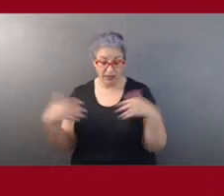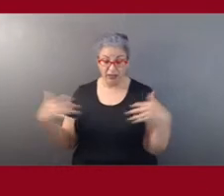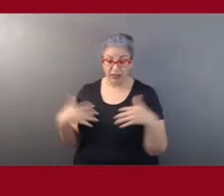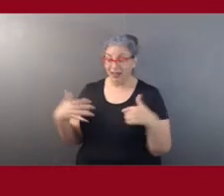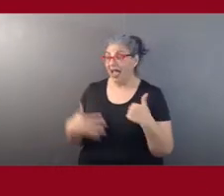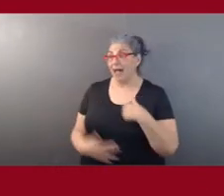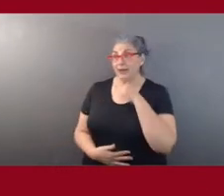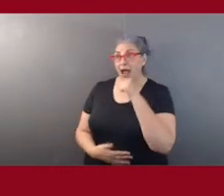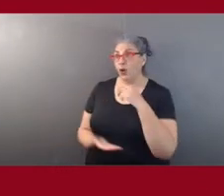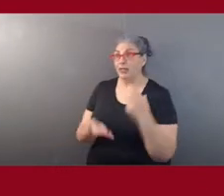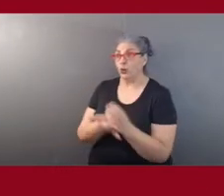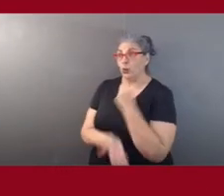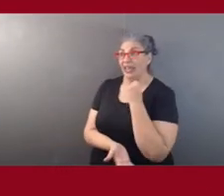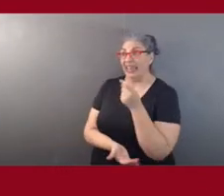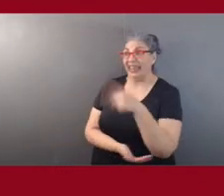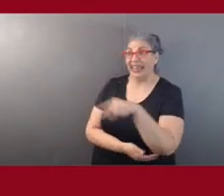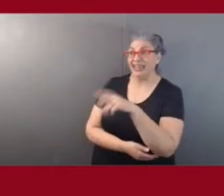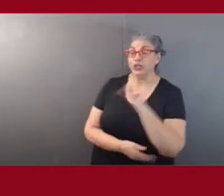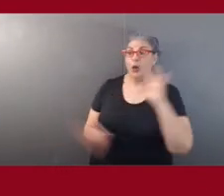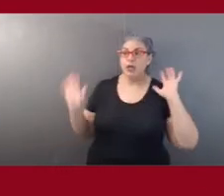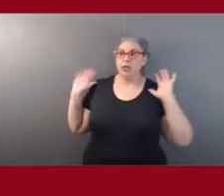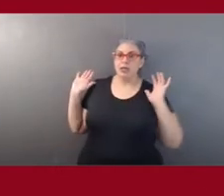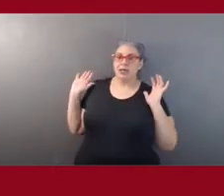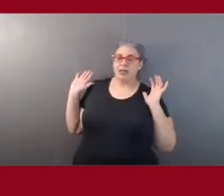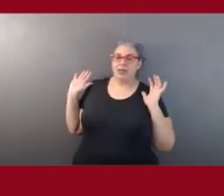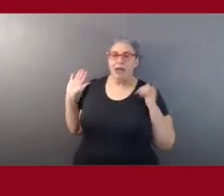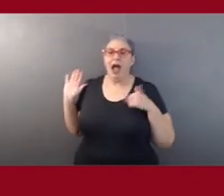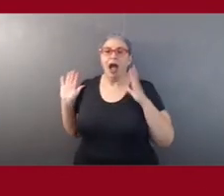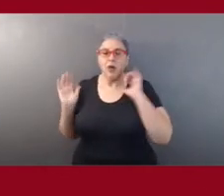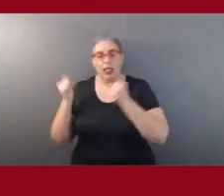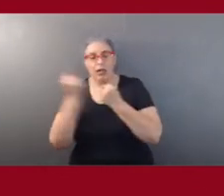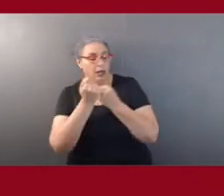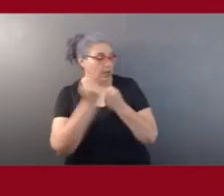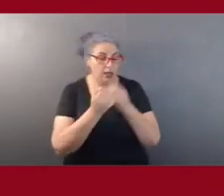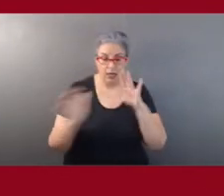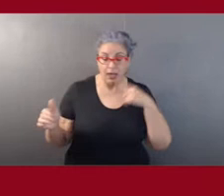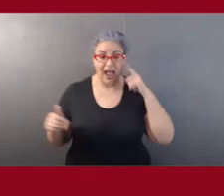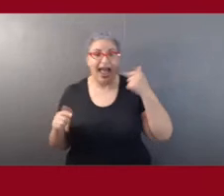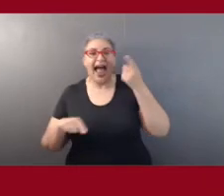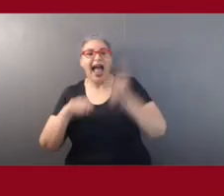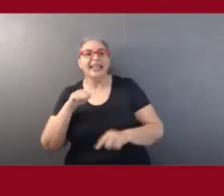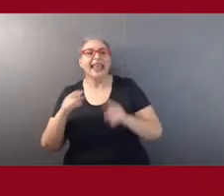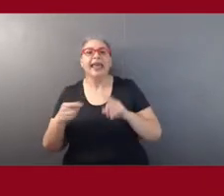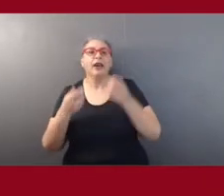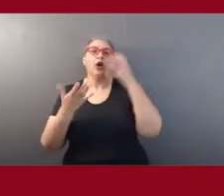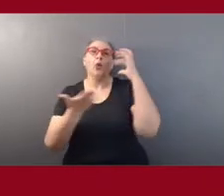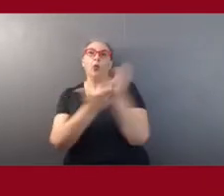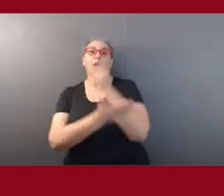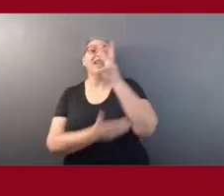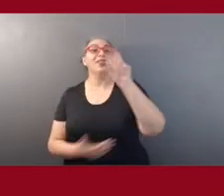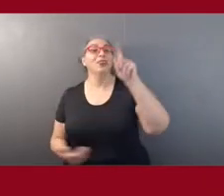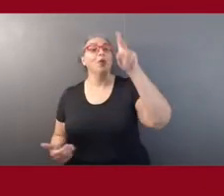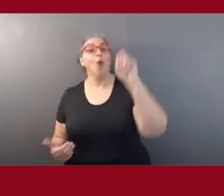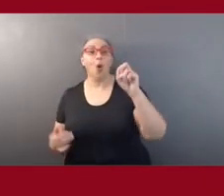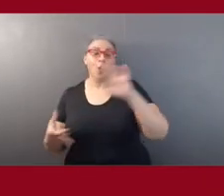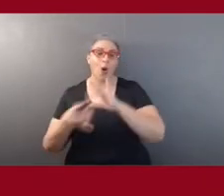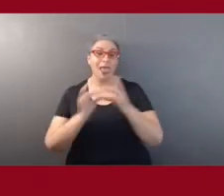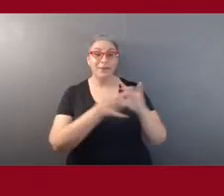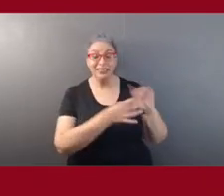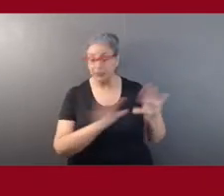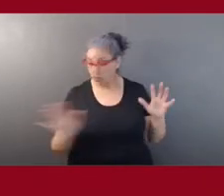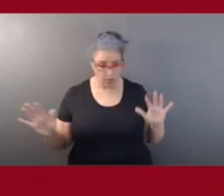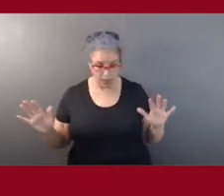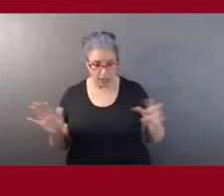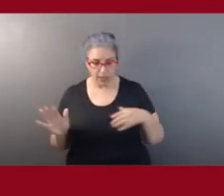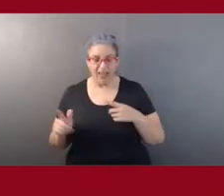Olympics. And so they kind of jump on this bandwagon and they try to do it. And then the moment you try to get them to do the work and you understand it, like,